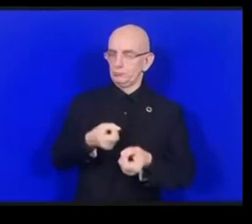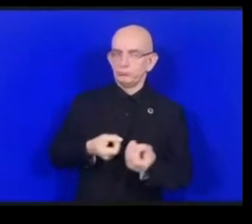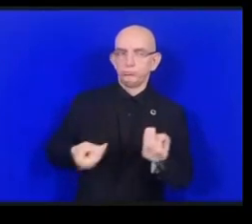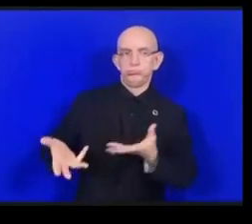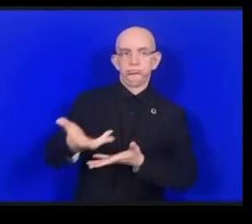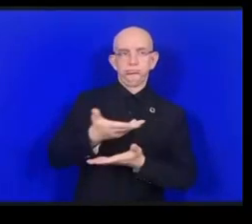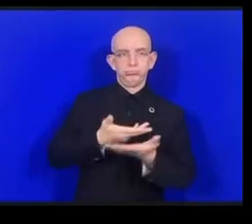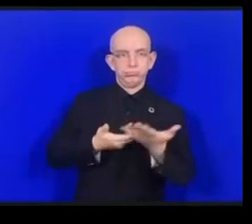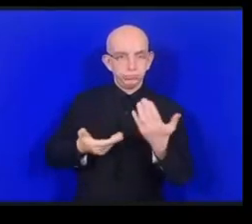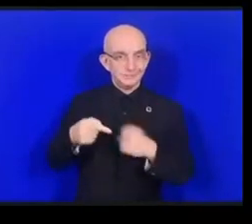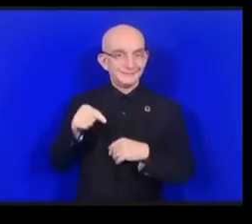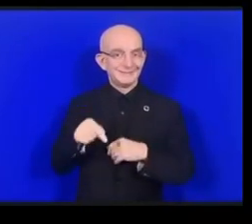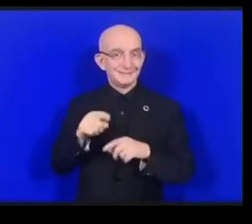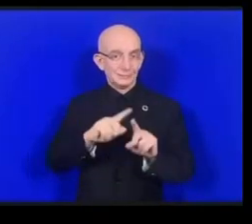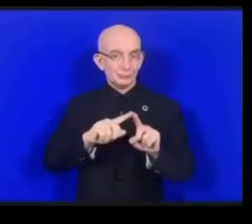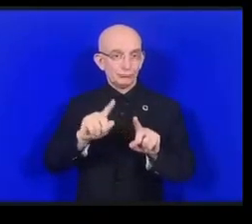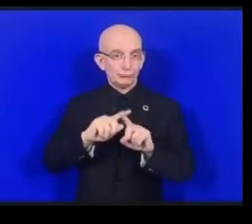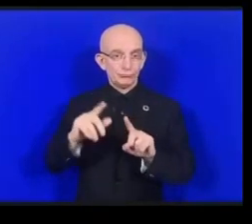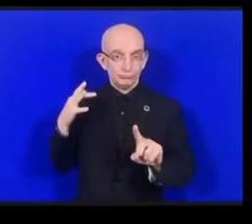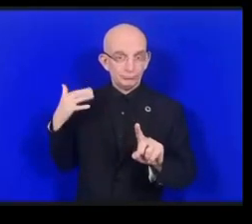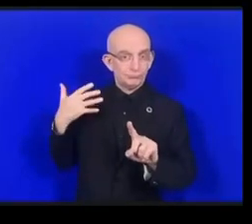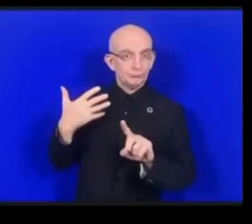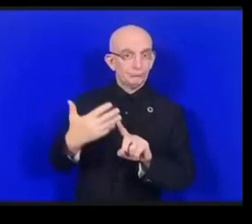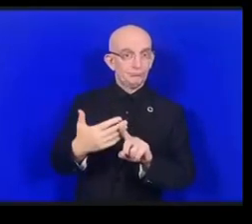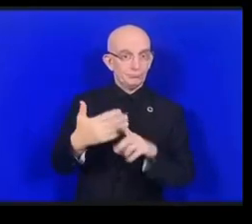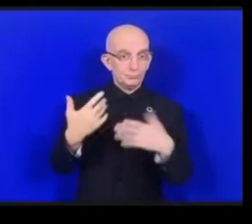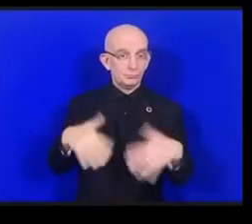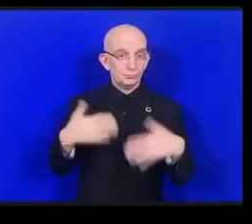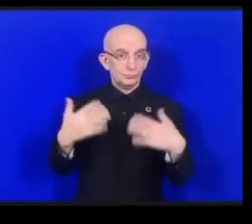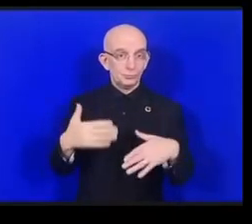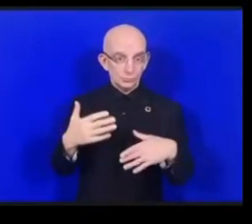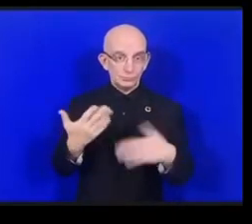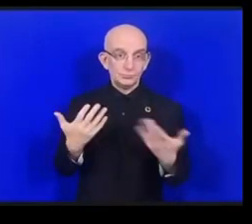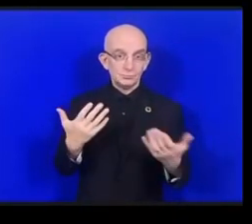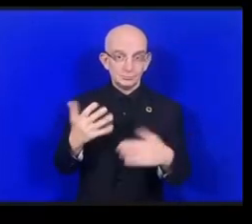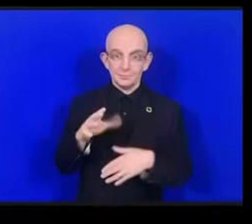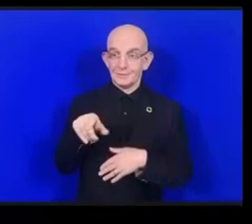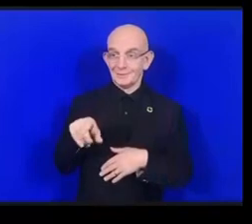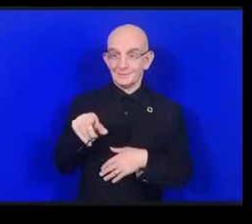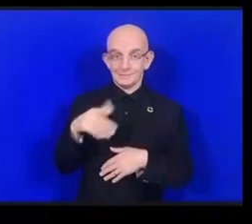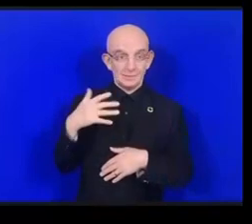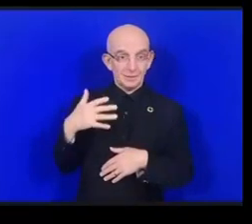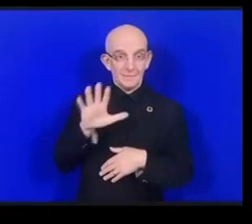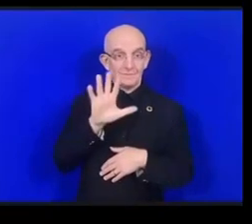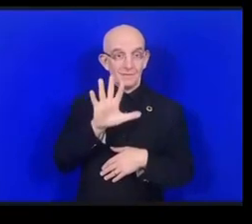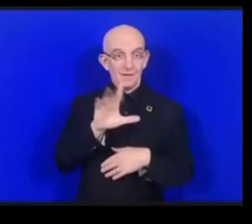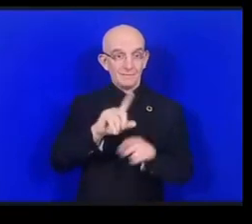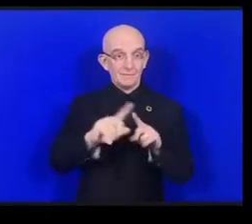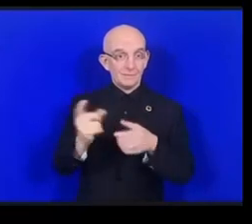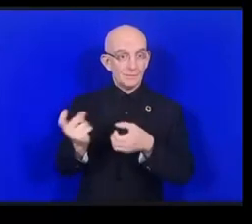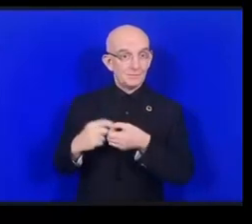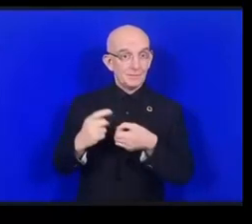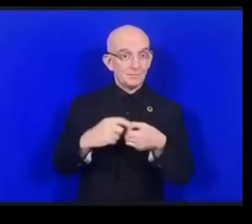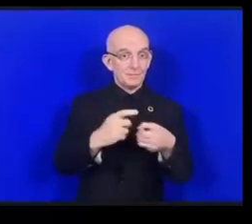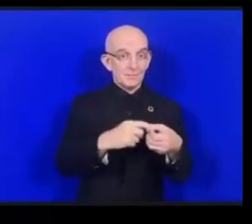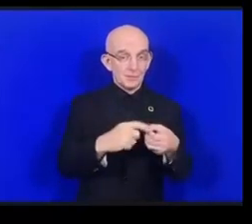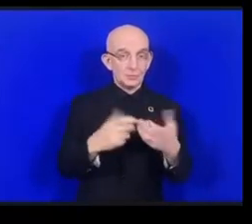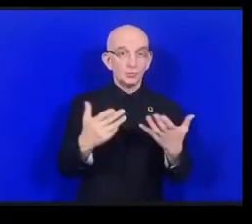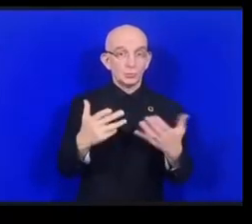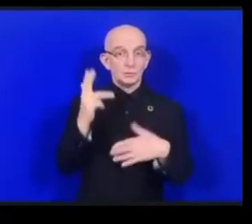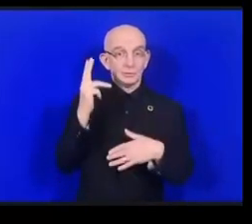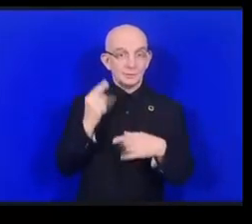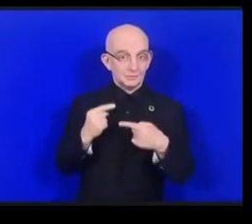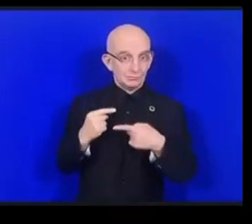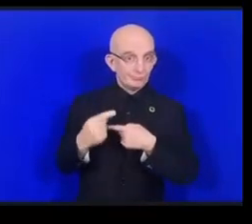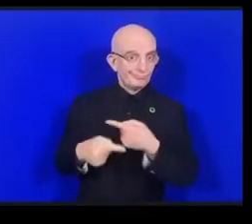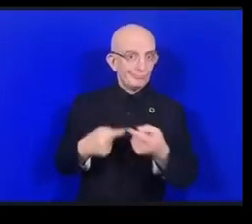pandemic started so most of the original work has been through the uh has been through zoom and it's only in this